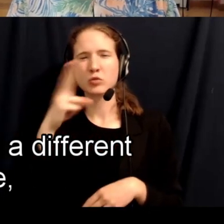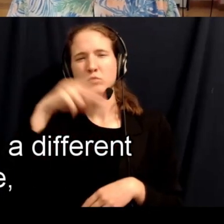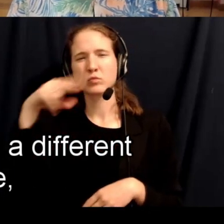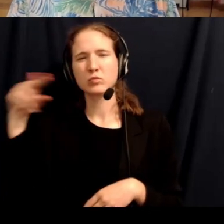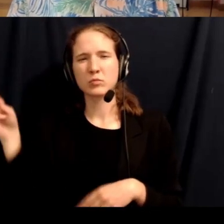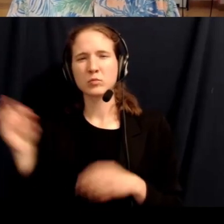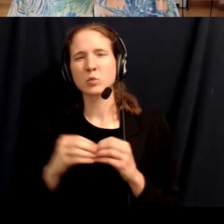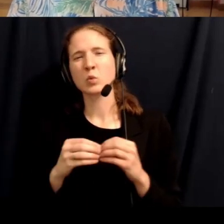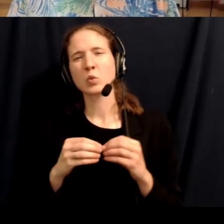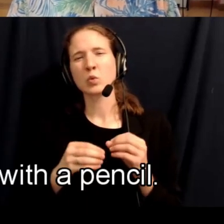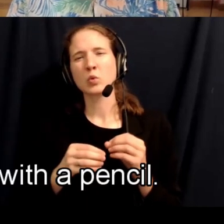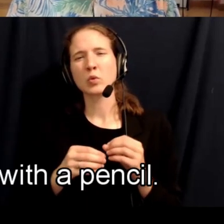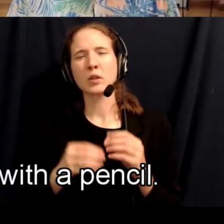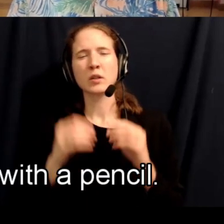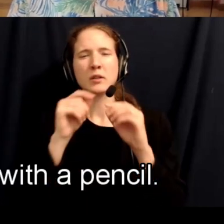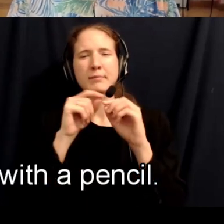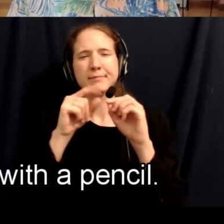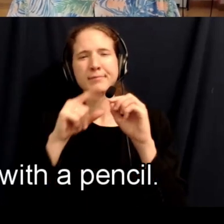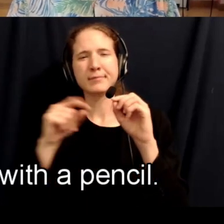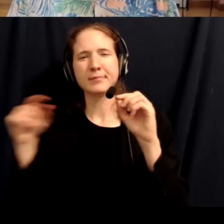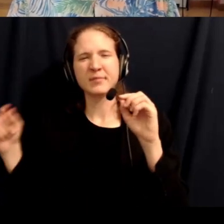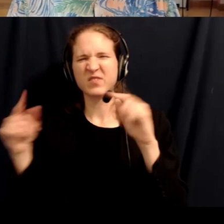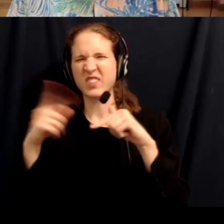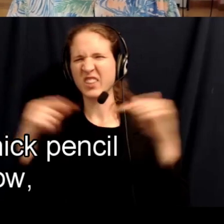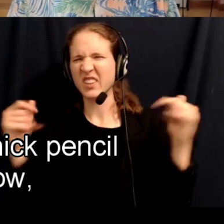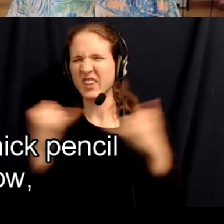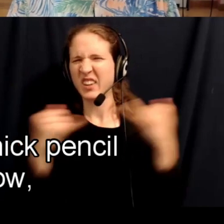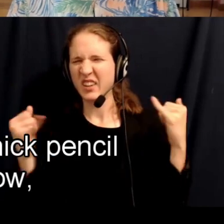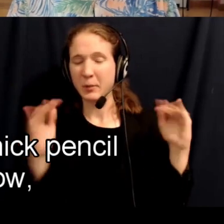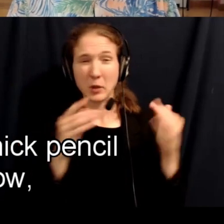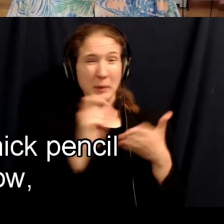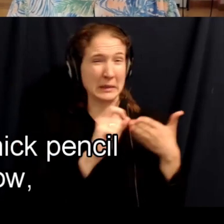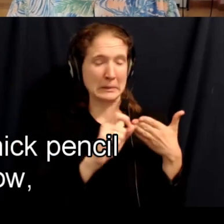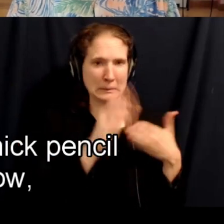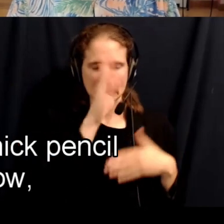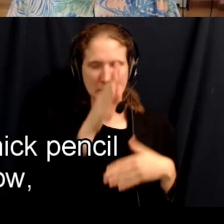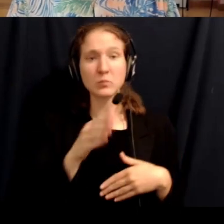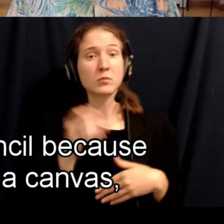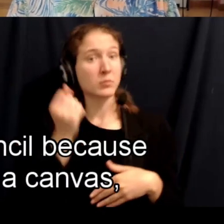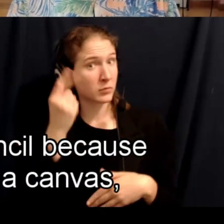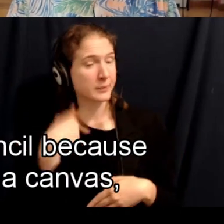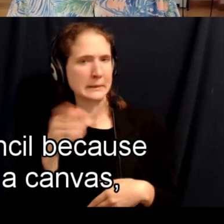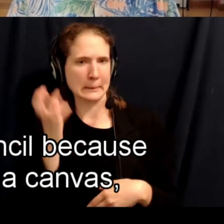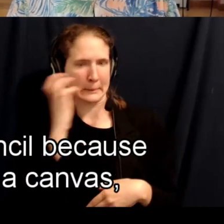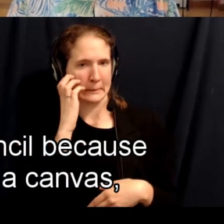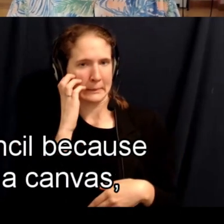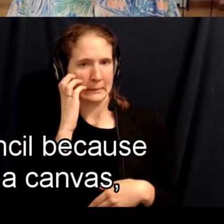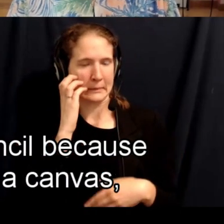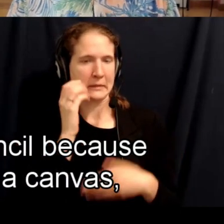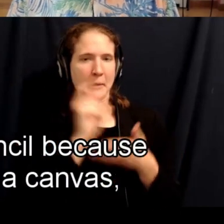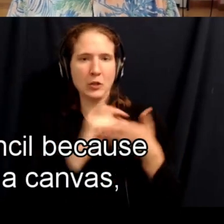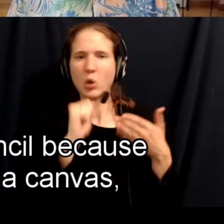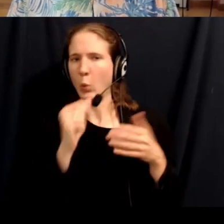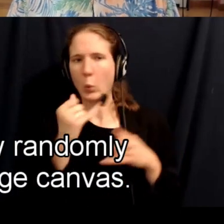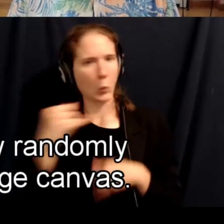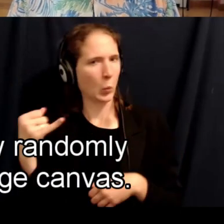depth to the line, which you would never get with a pencil. It's Well, I very, use a really thick pencil, just to let you know. I don't use a really thin pencil because when you're